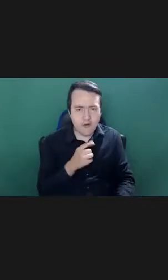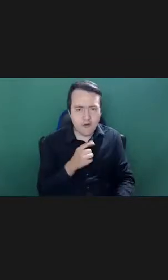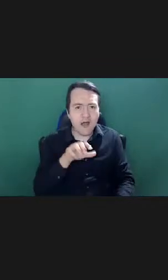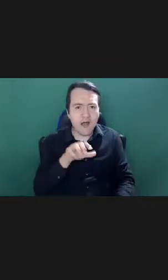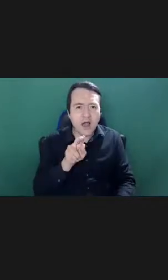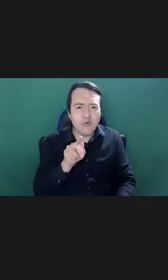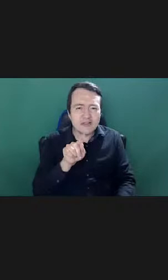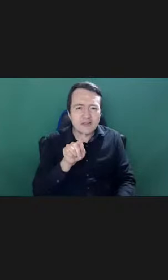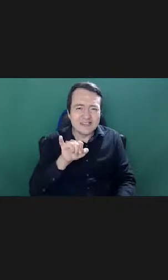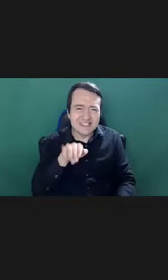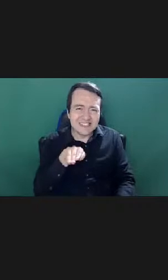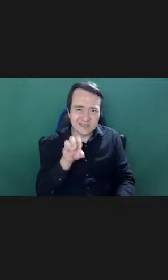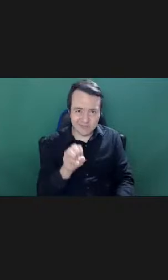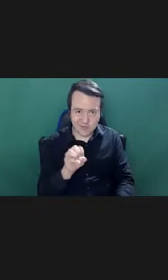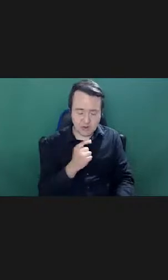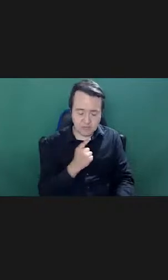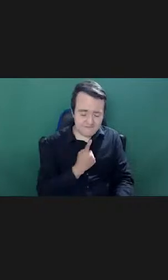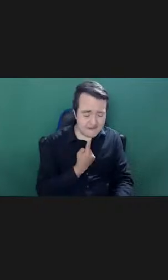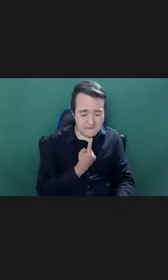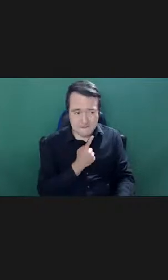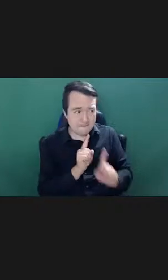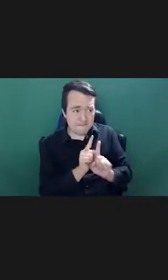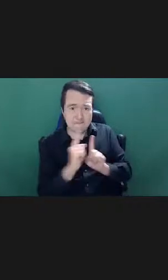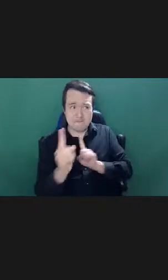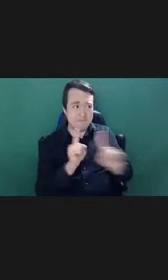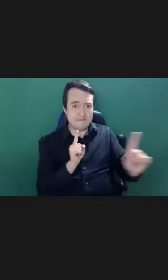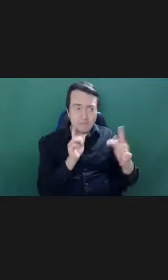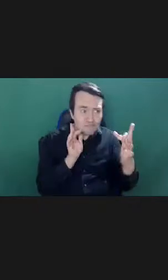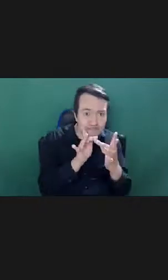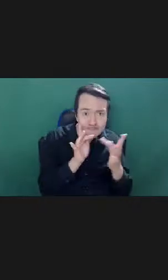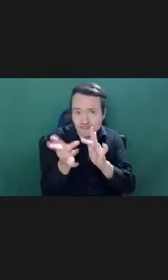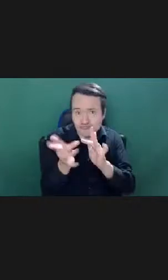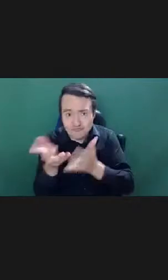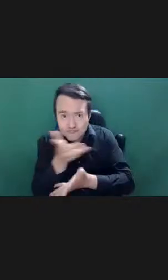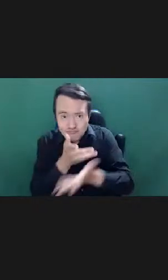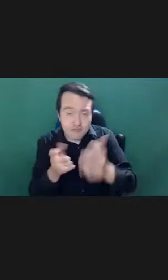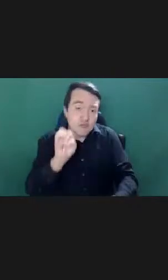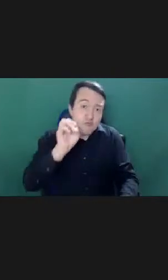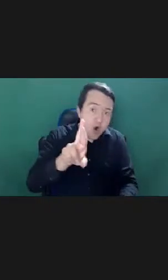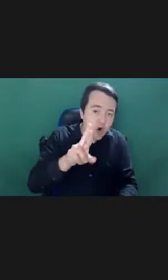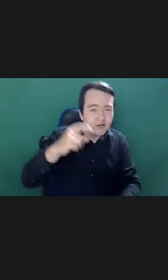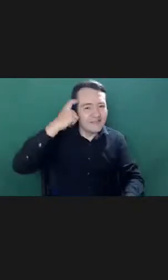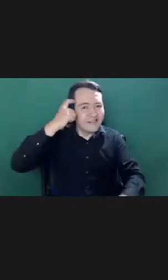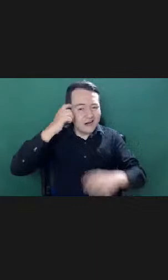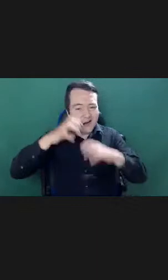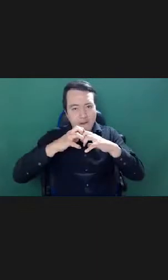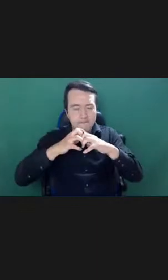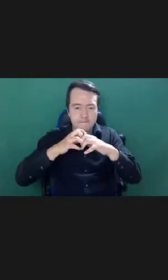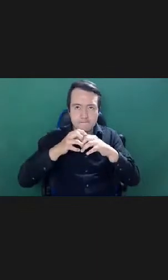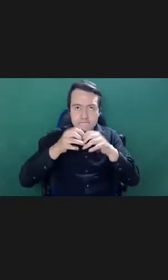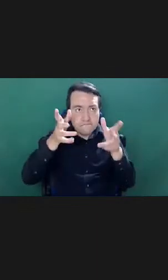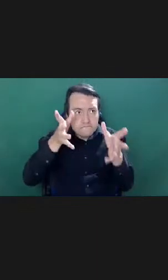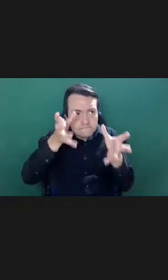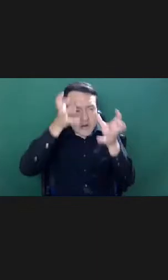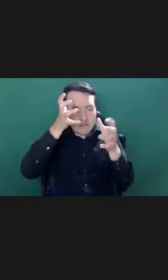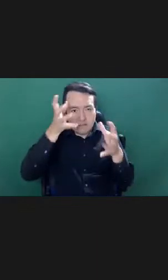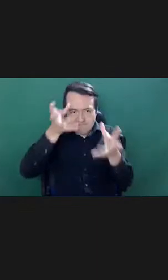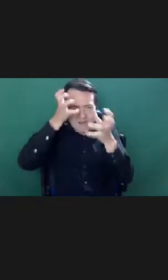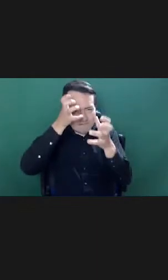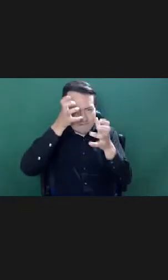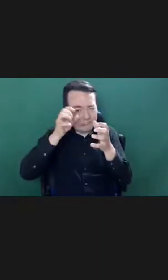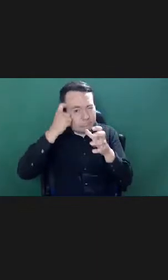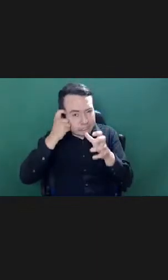then a large role also for the common mental disorders. In the three countries, the what we call severe mental